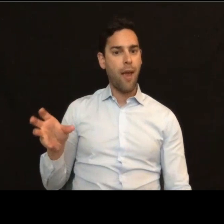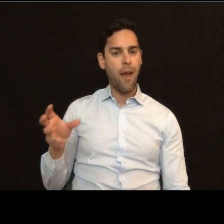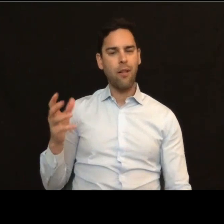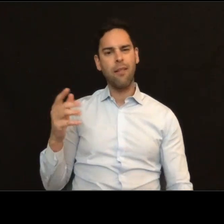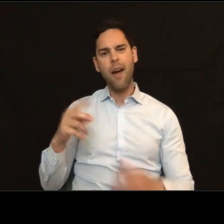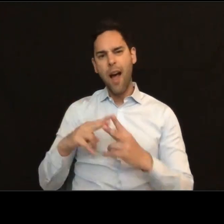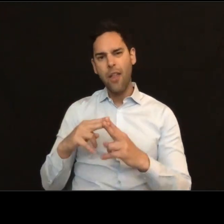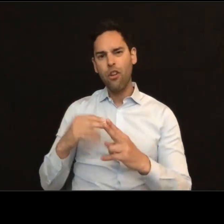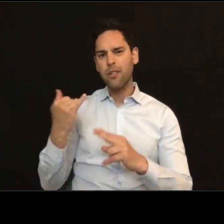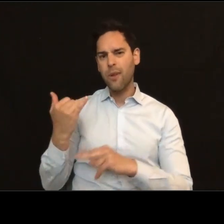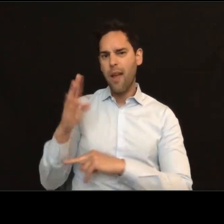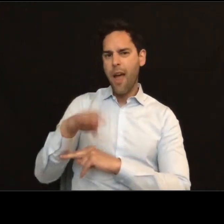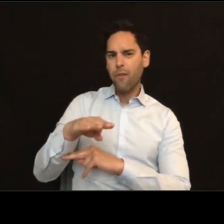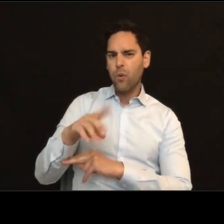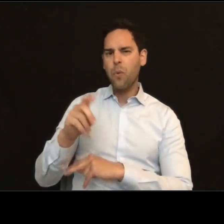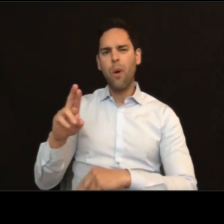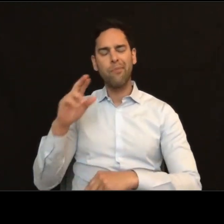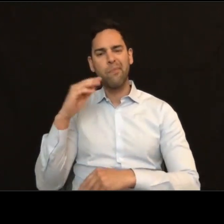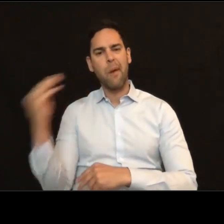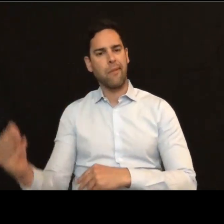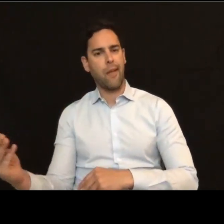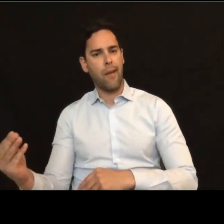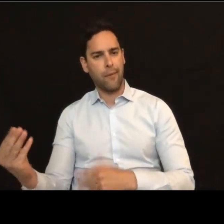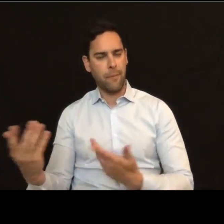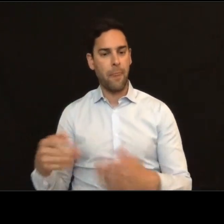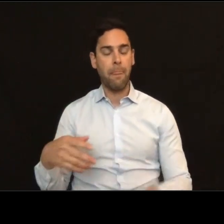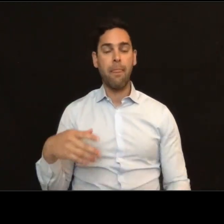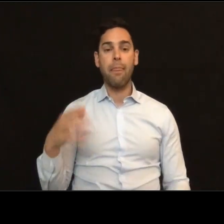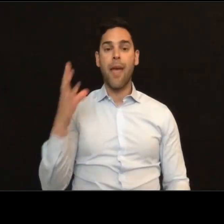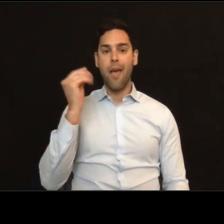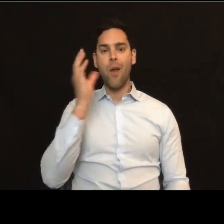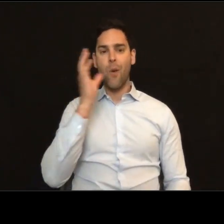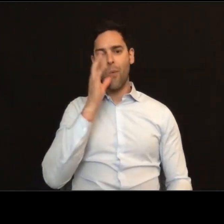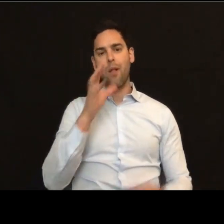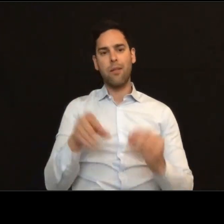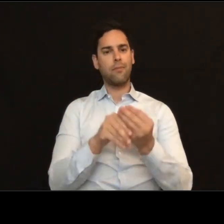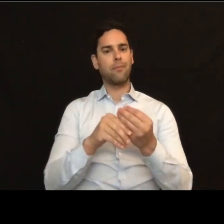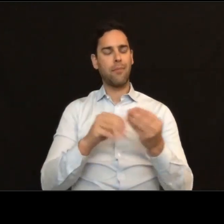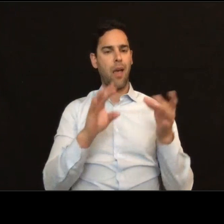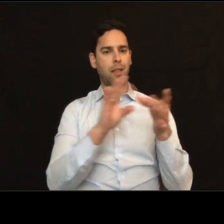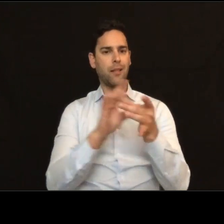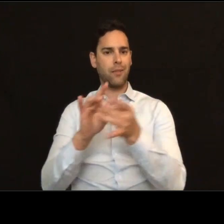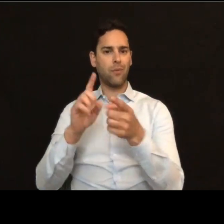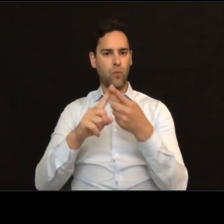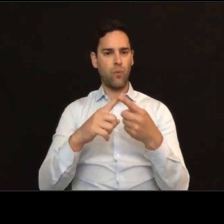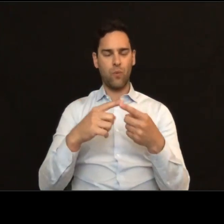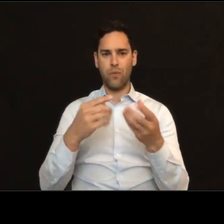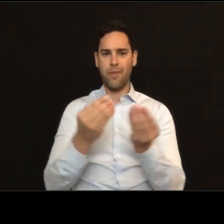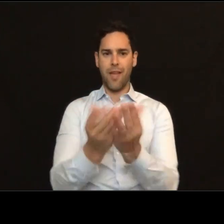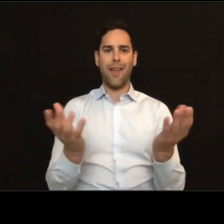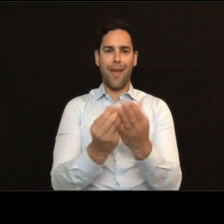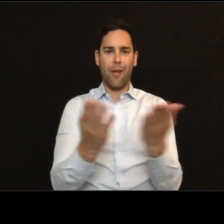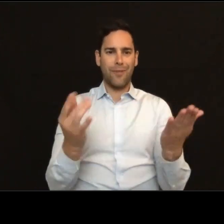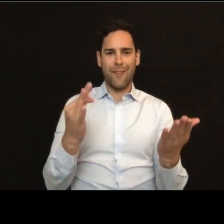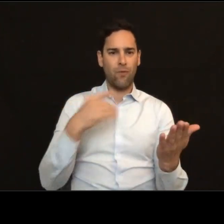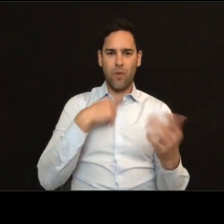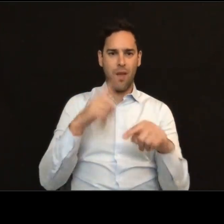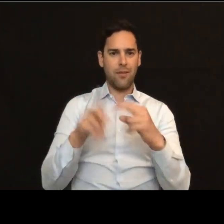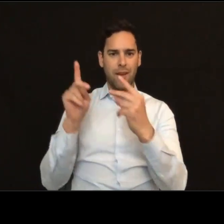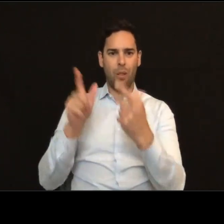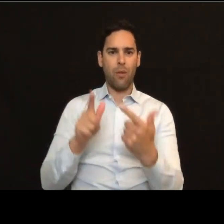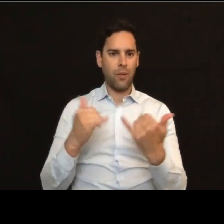afternoon or by Monday at the latest. And we'll have links to the handouts if you weren't able to get them from here.